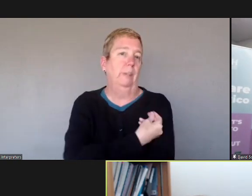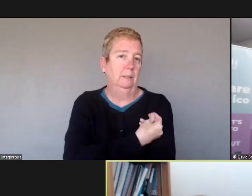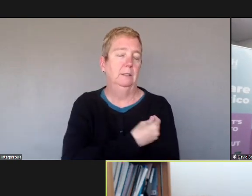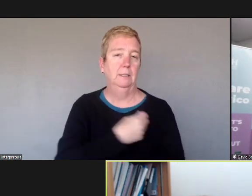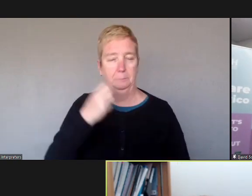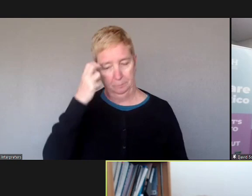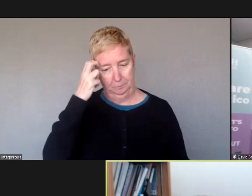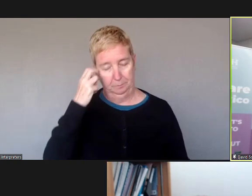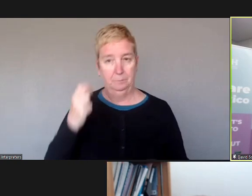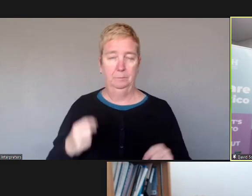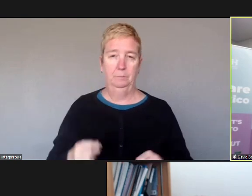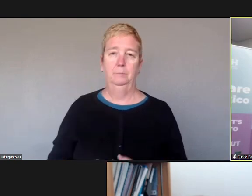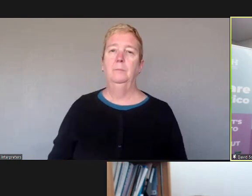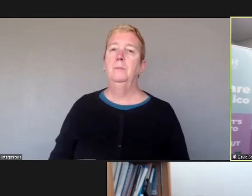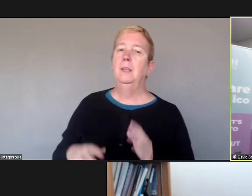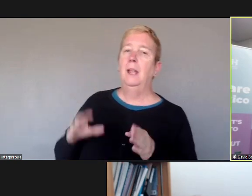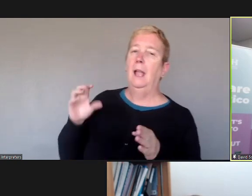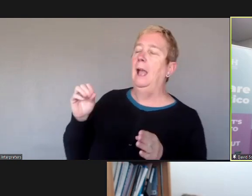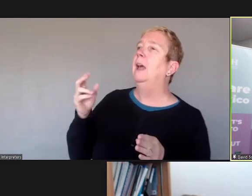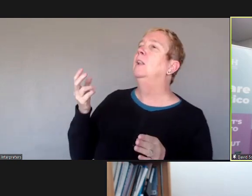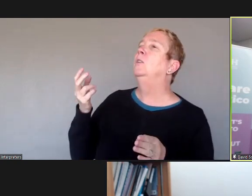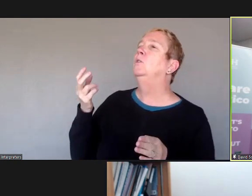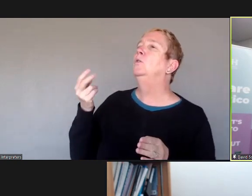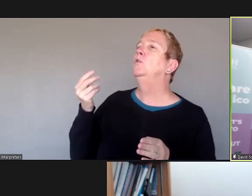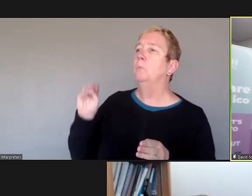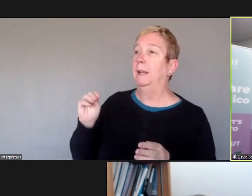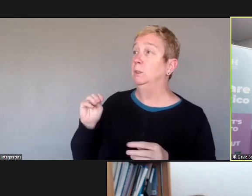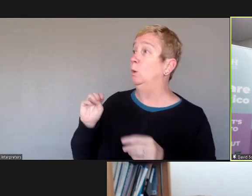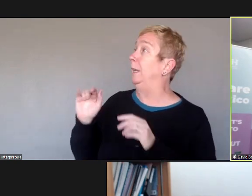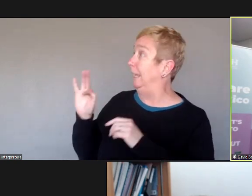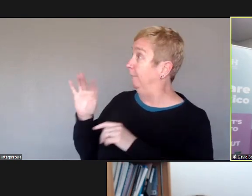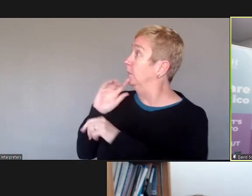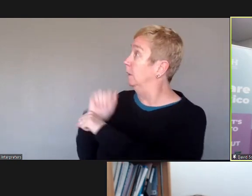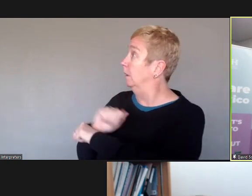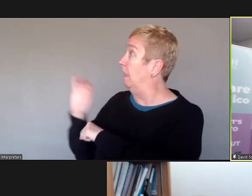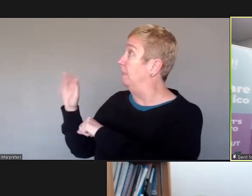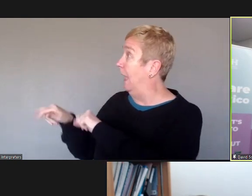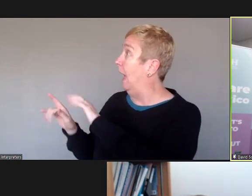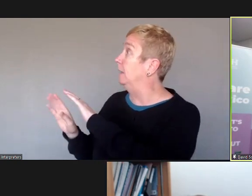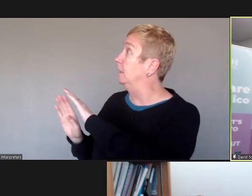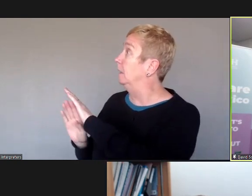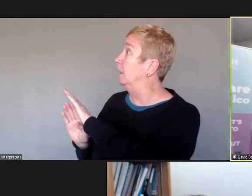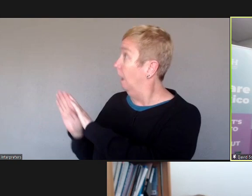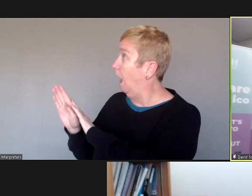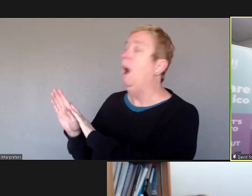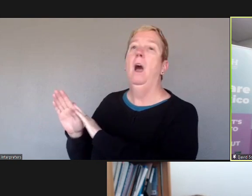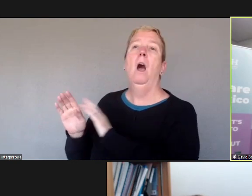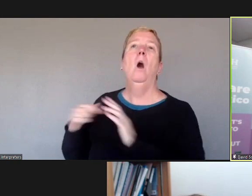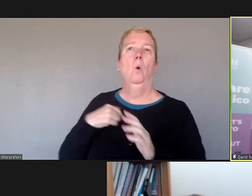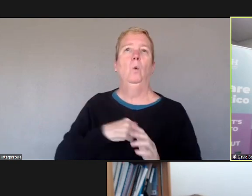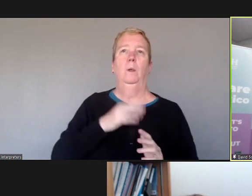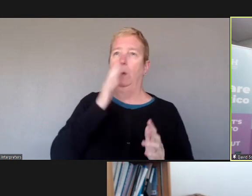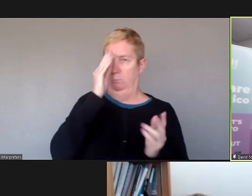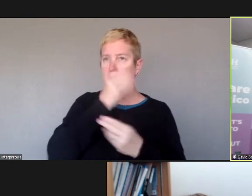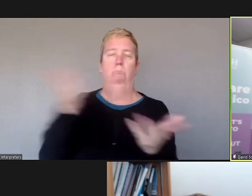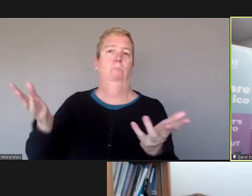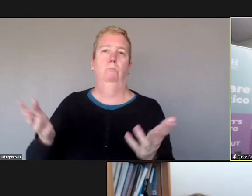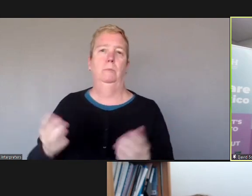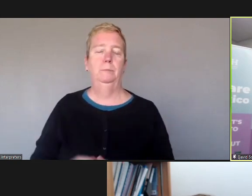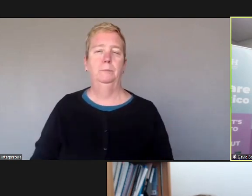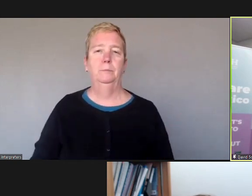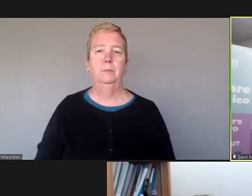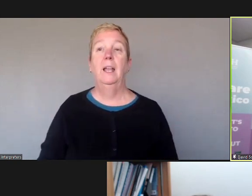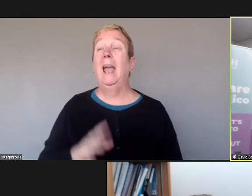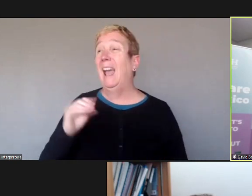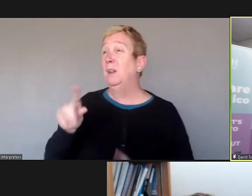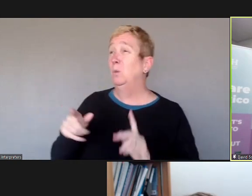vaccines. And New Mexico will hear from us very shortly after we get the approval for the 6-month to 4-year-old